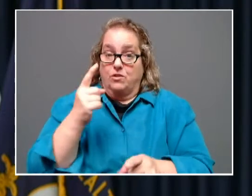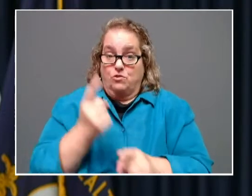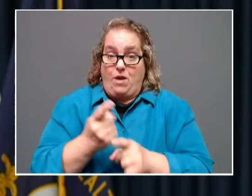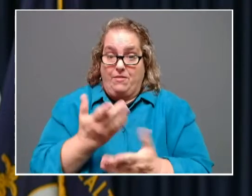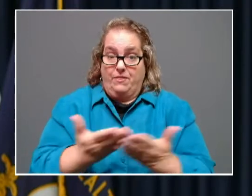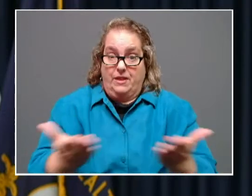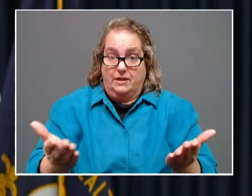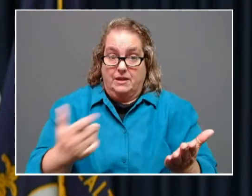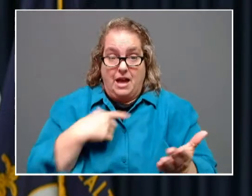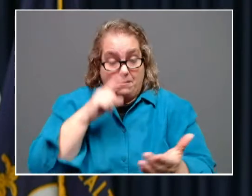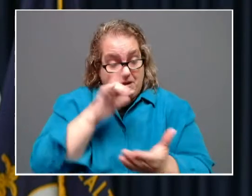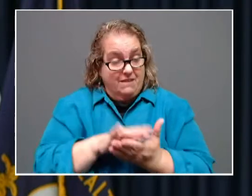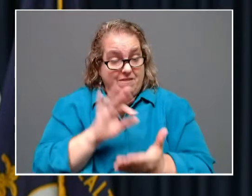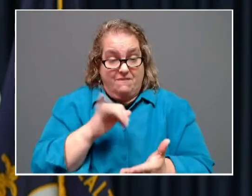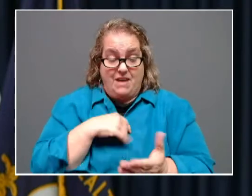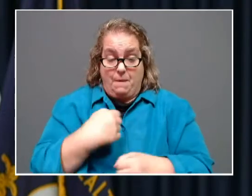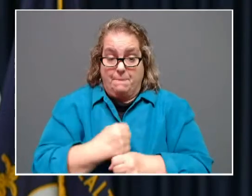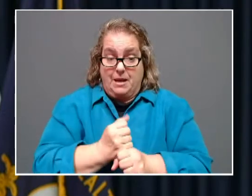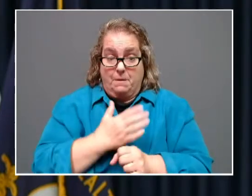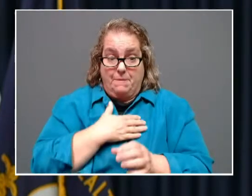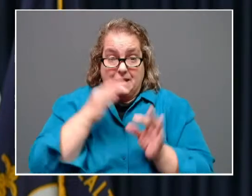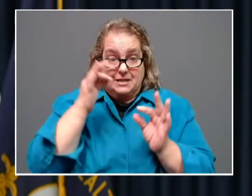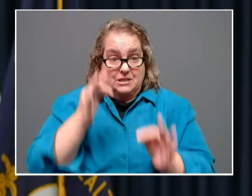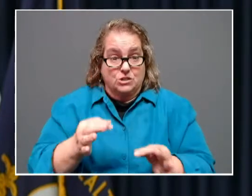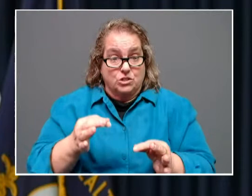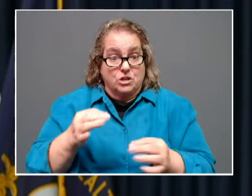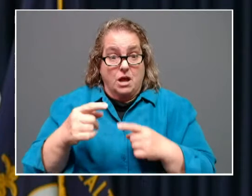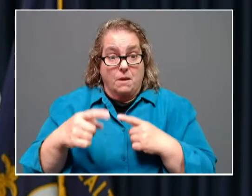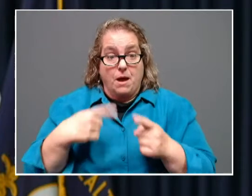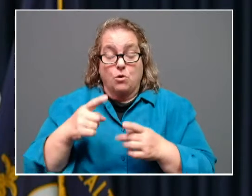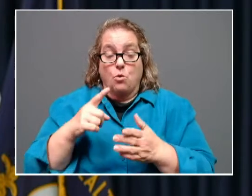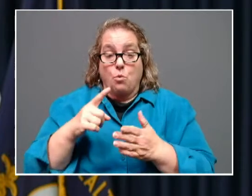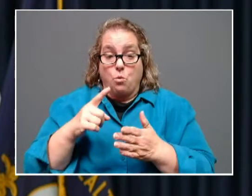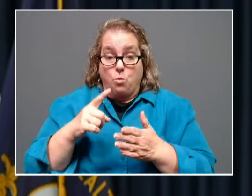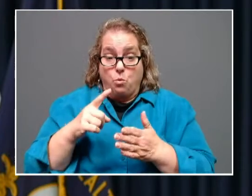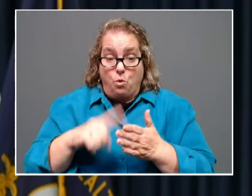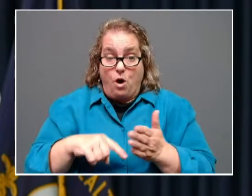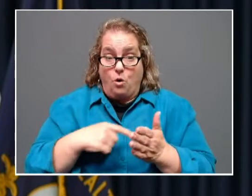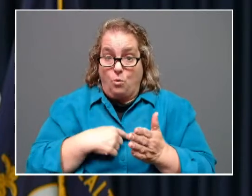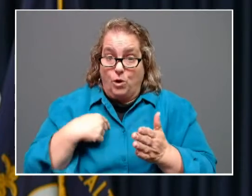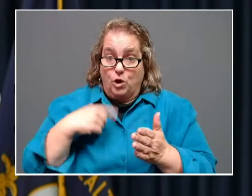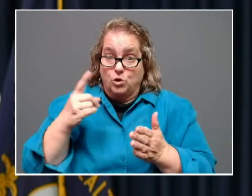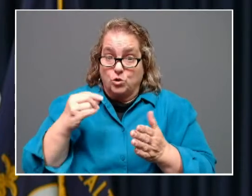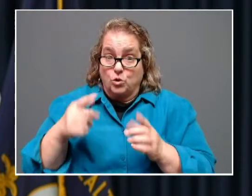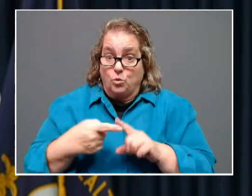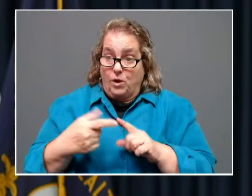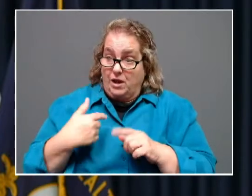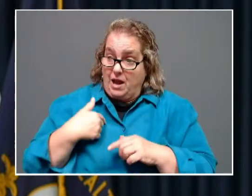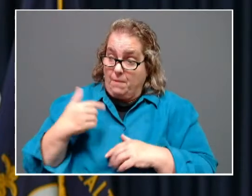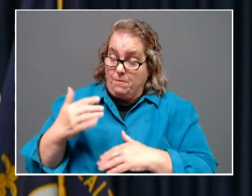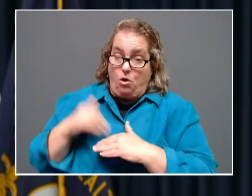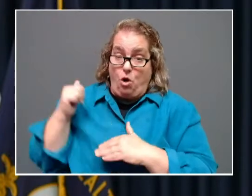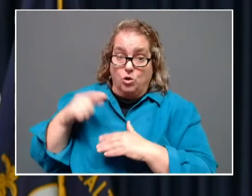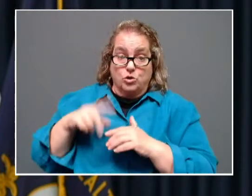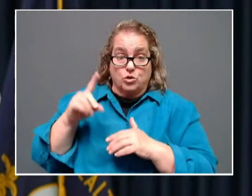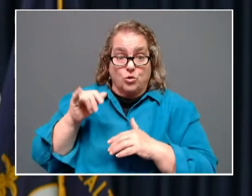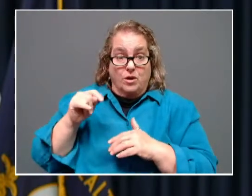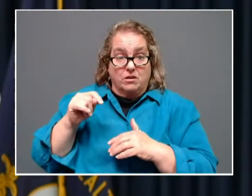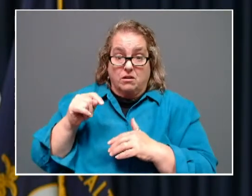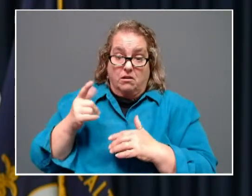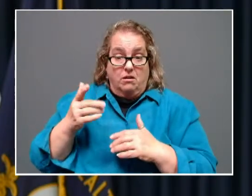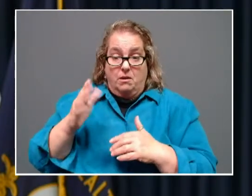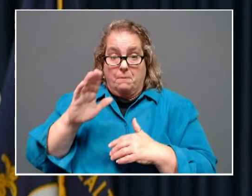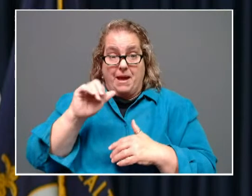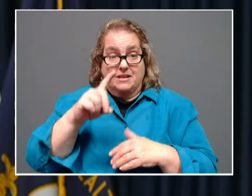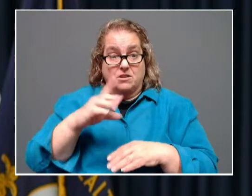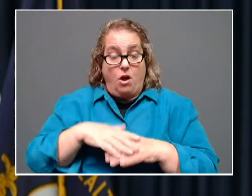my decisions about what we do when we're called upon to do it based on reelection,